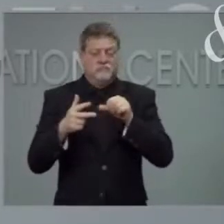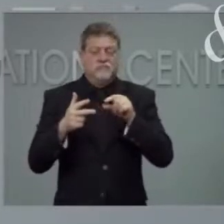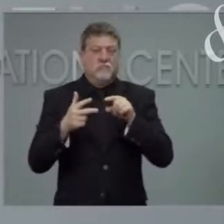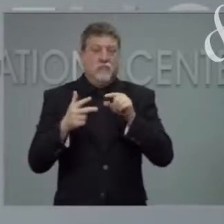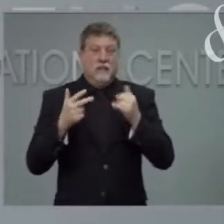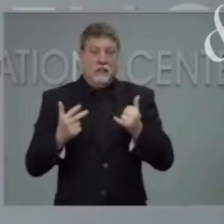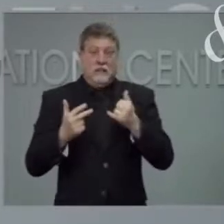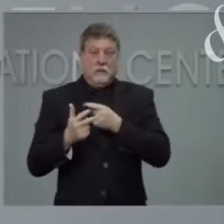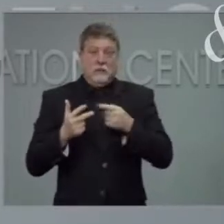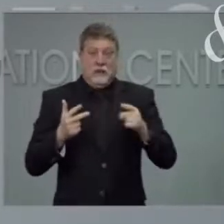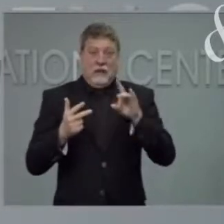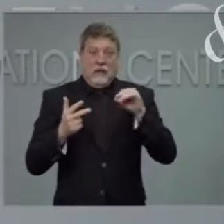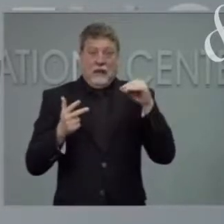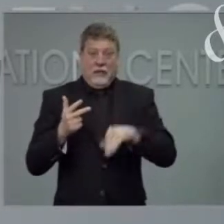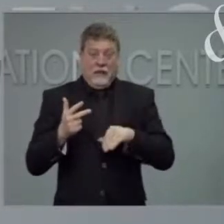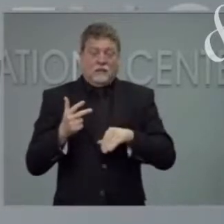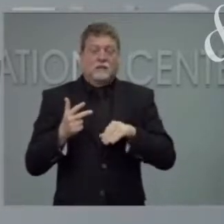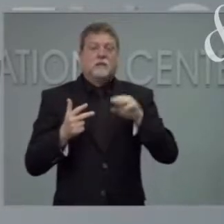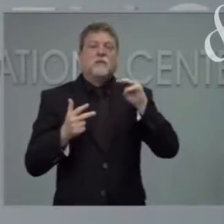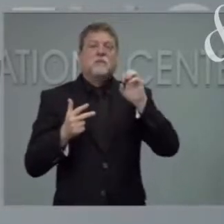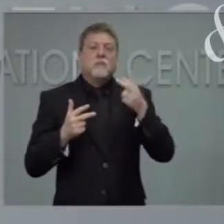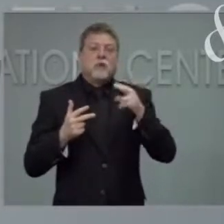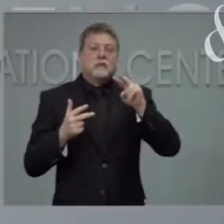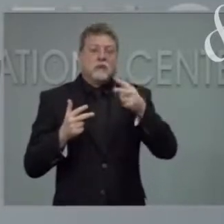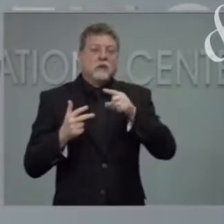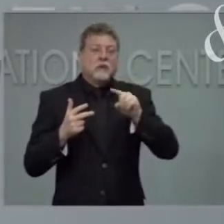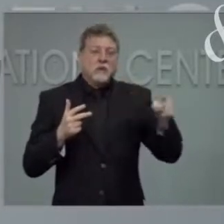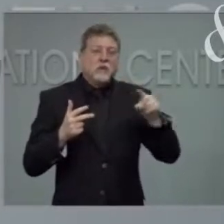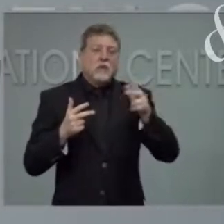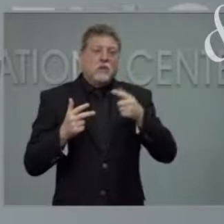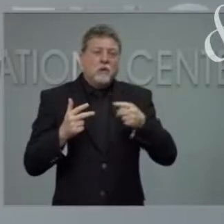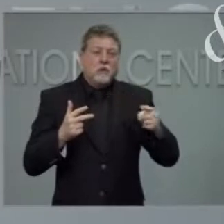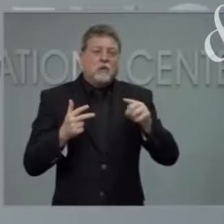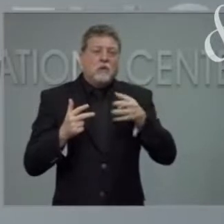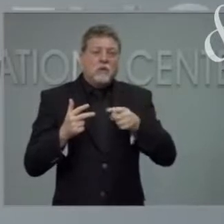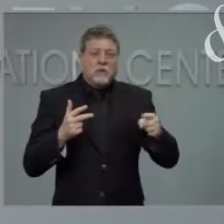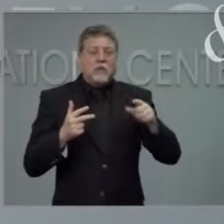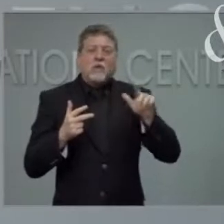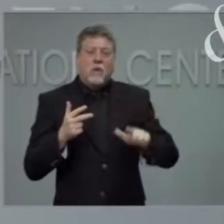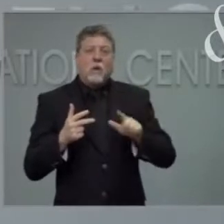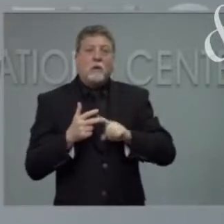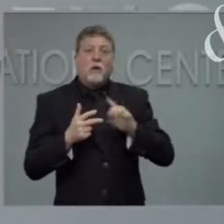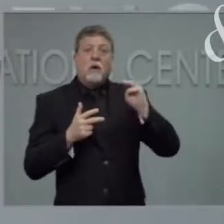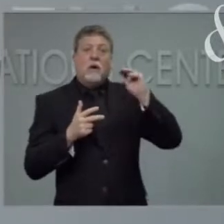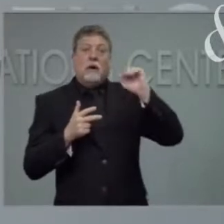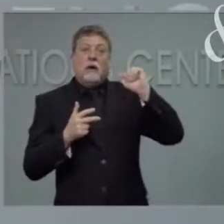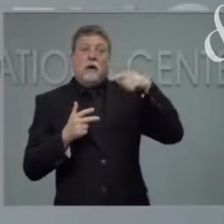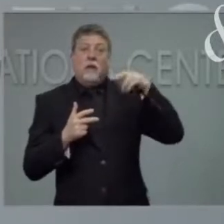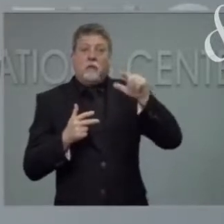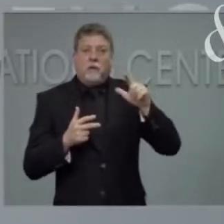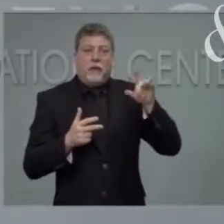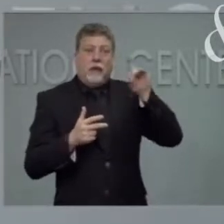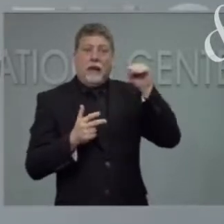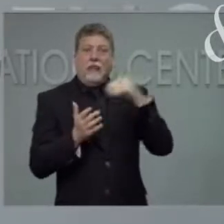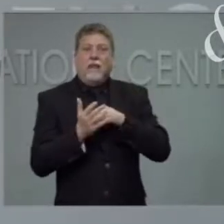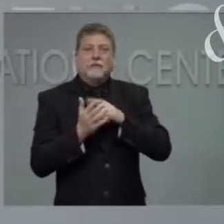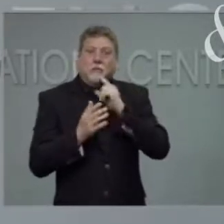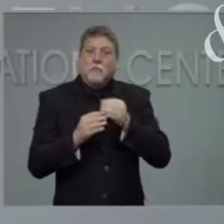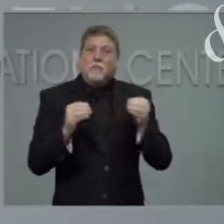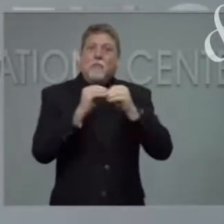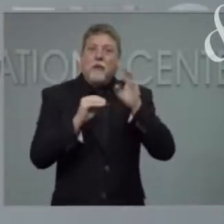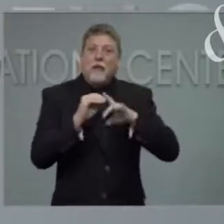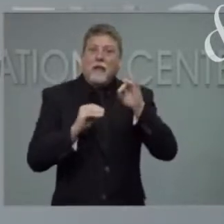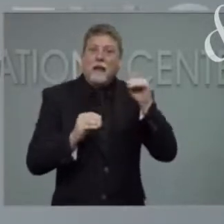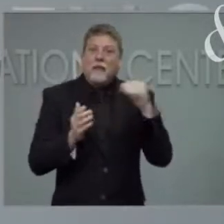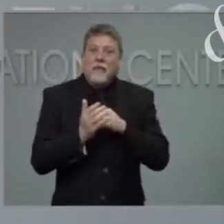80,000 doses per week after that point. So we're appreciative of our vaccine providers that this week we did a special request to them to say